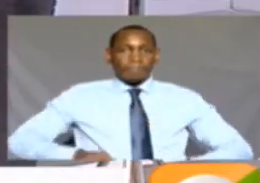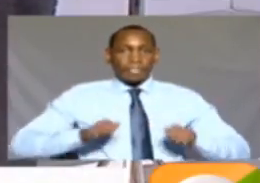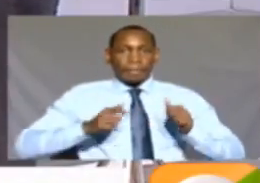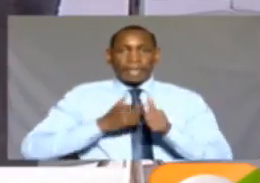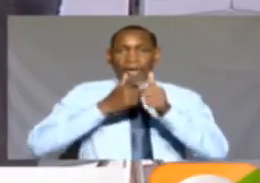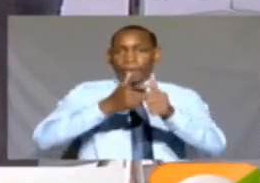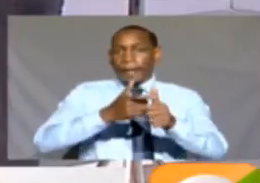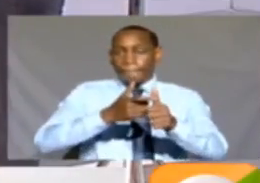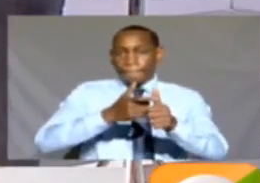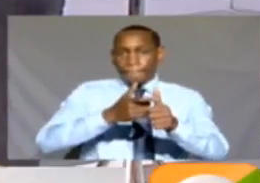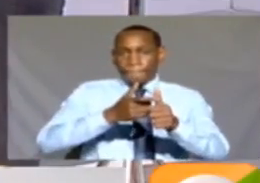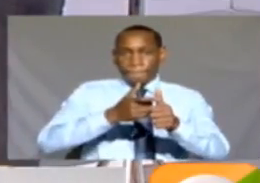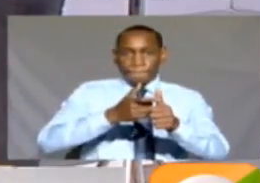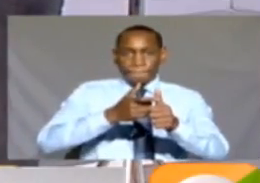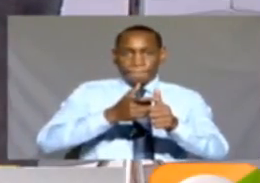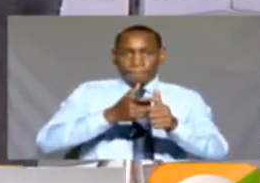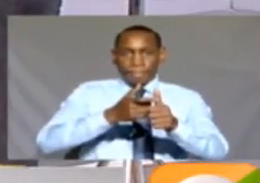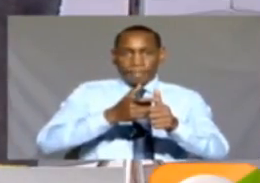Award,